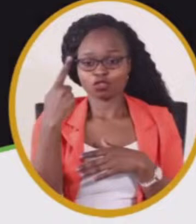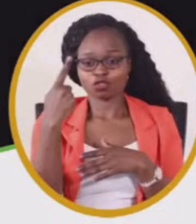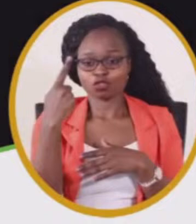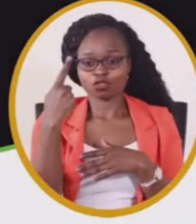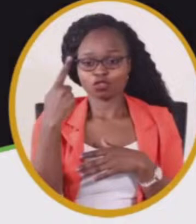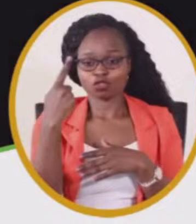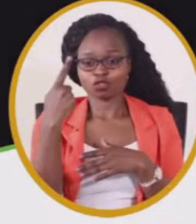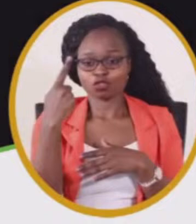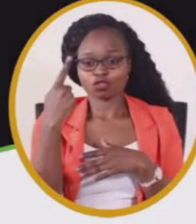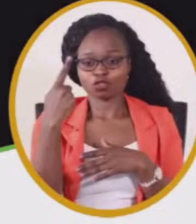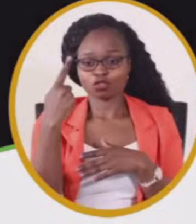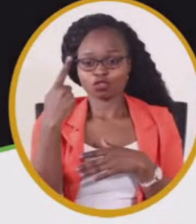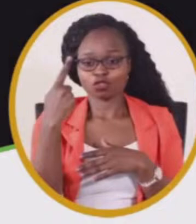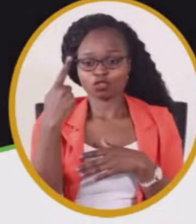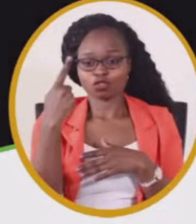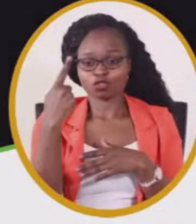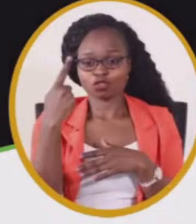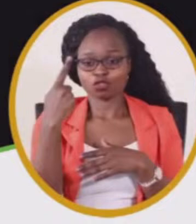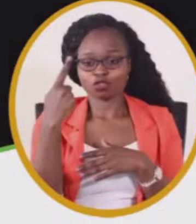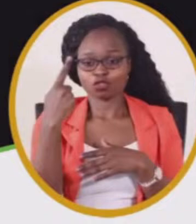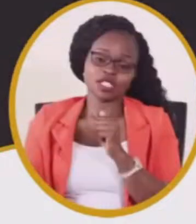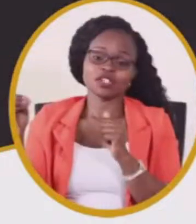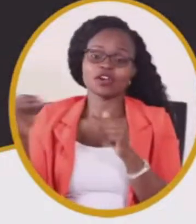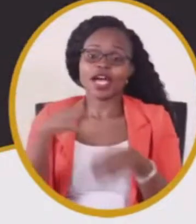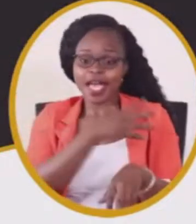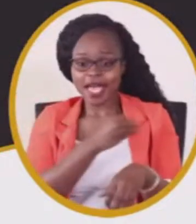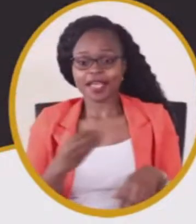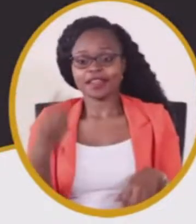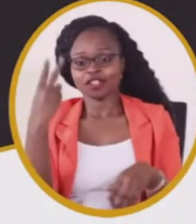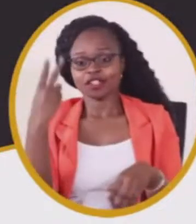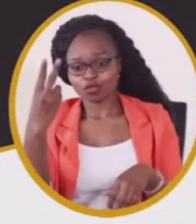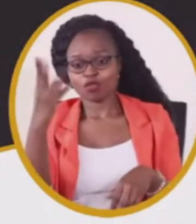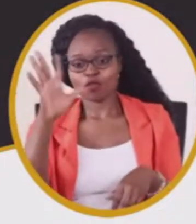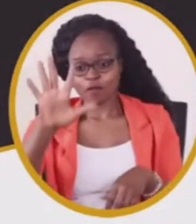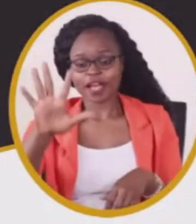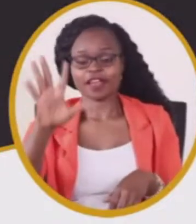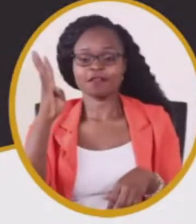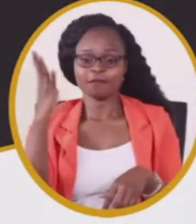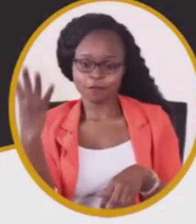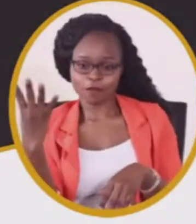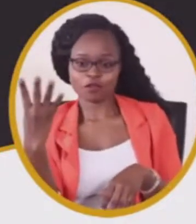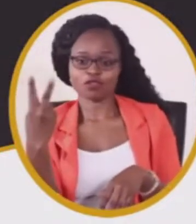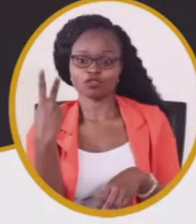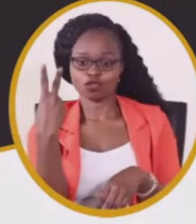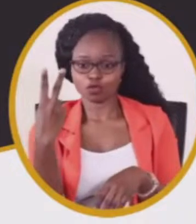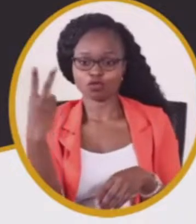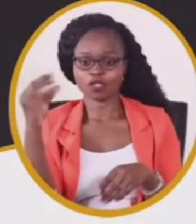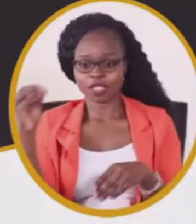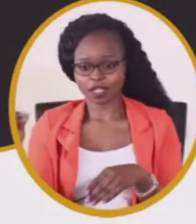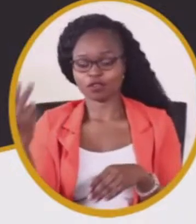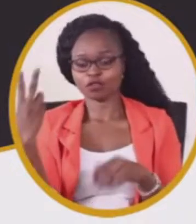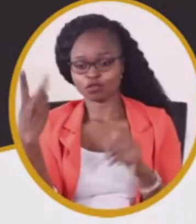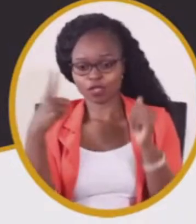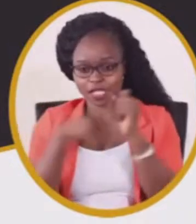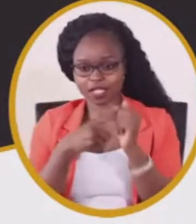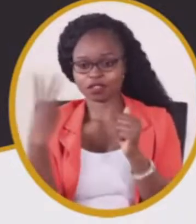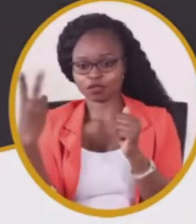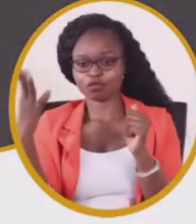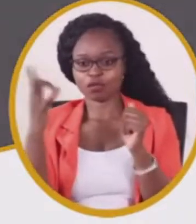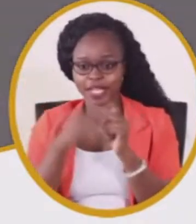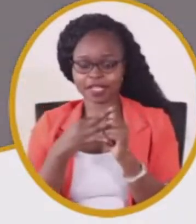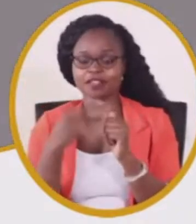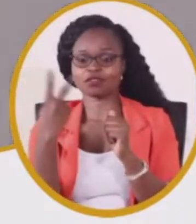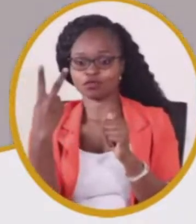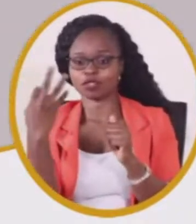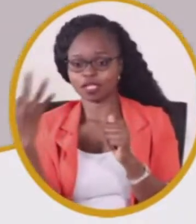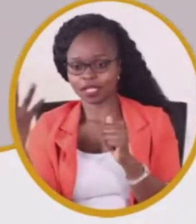277 9000 and +254 20 26 28